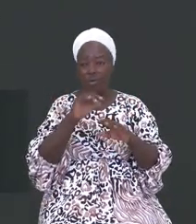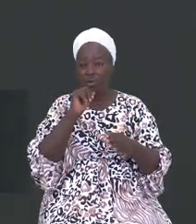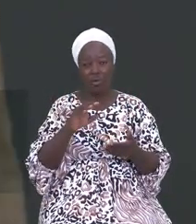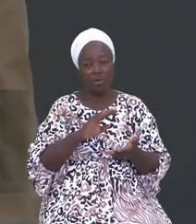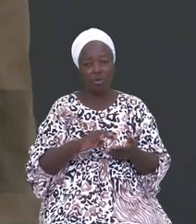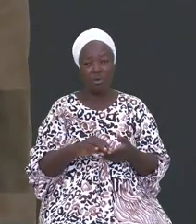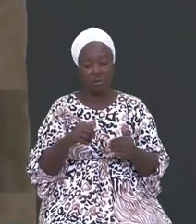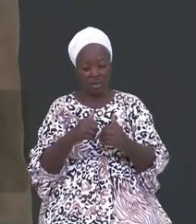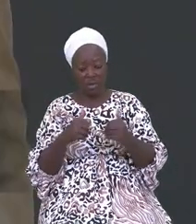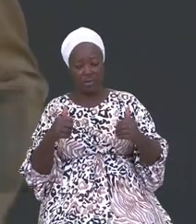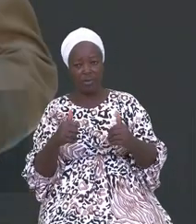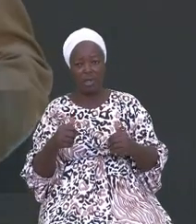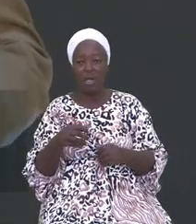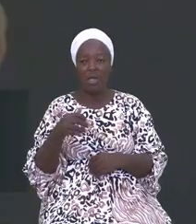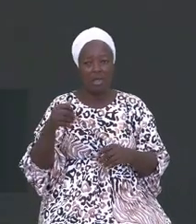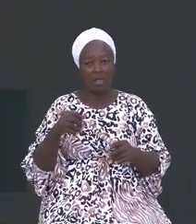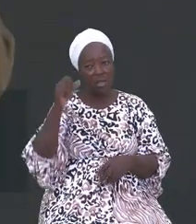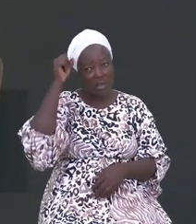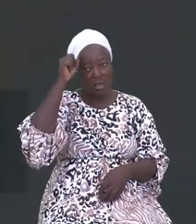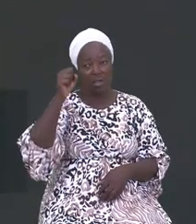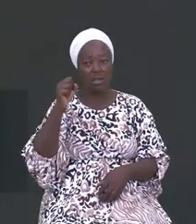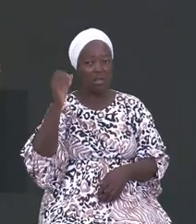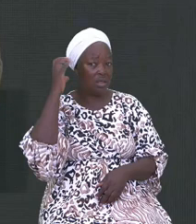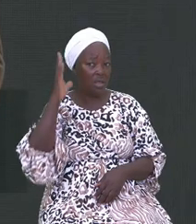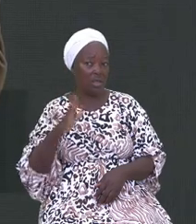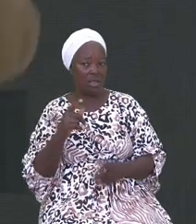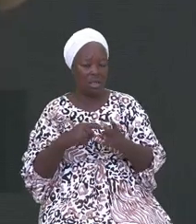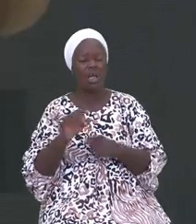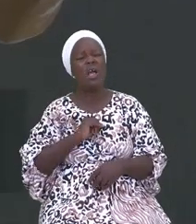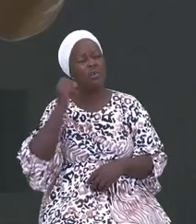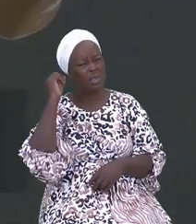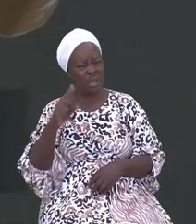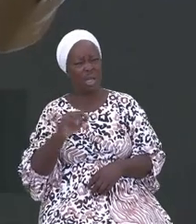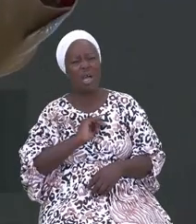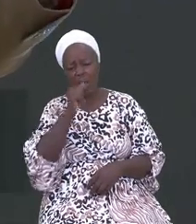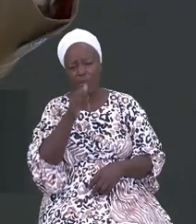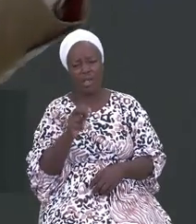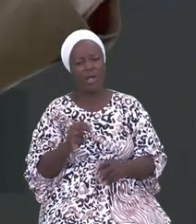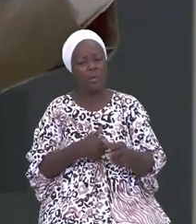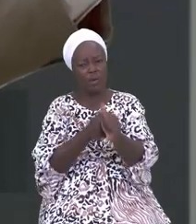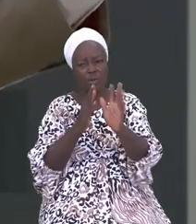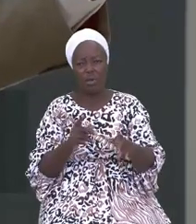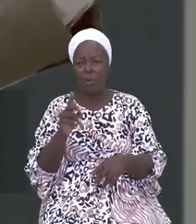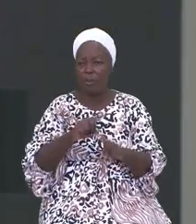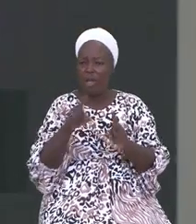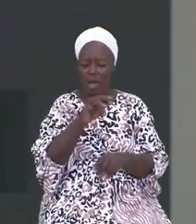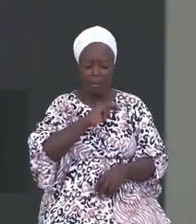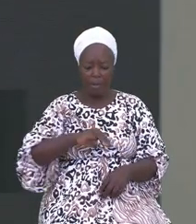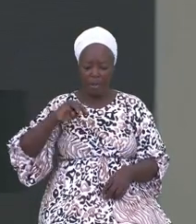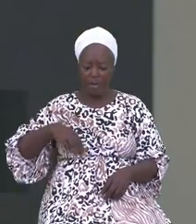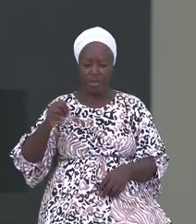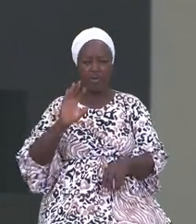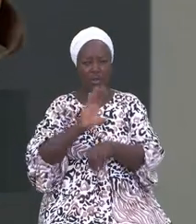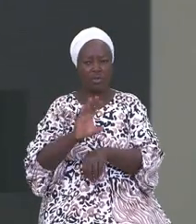his hearers and say, I understand, I'm an apostle. And you are members of the church. And you